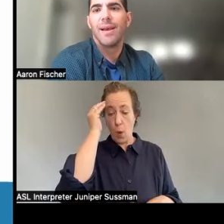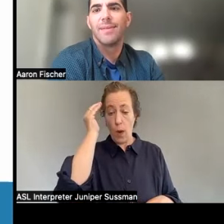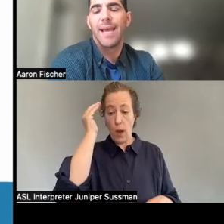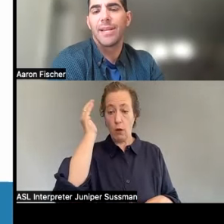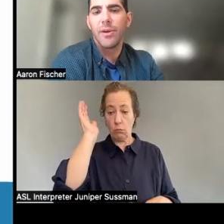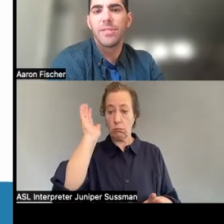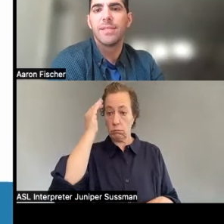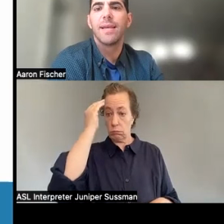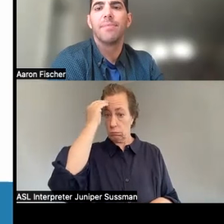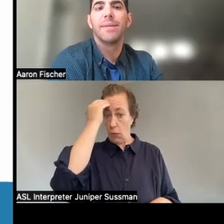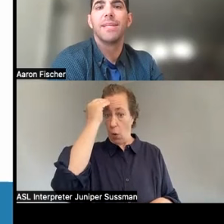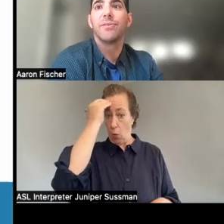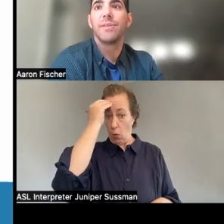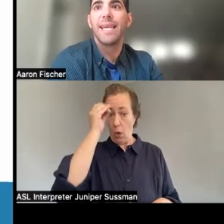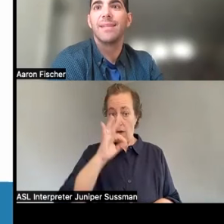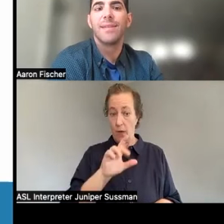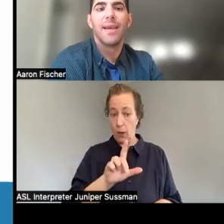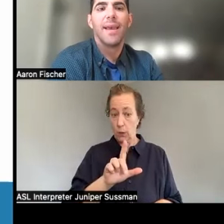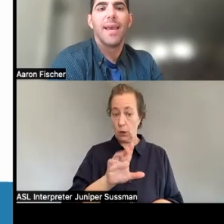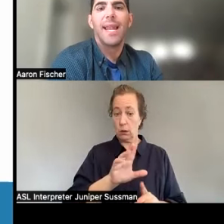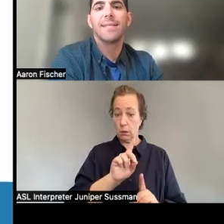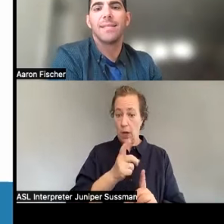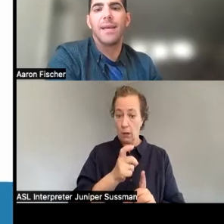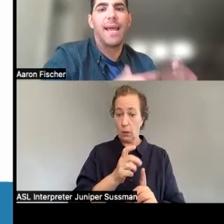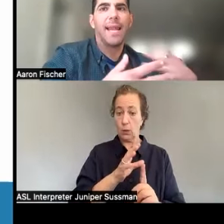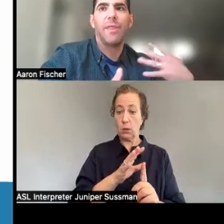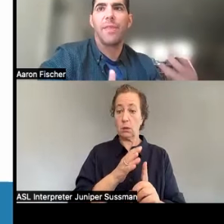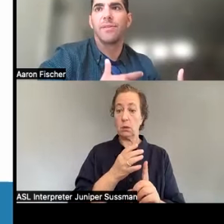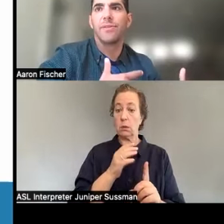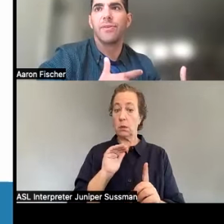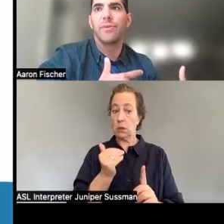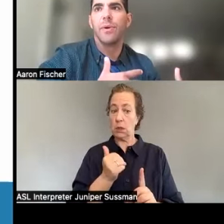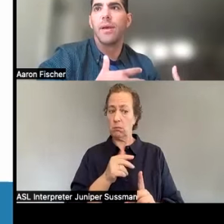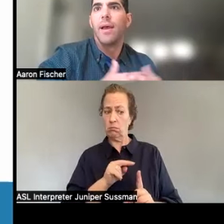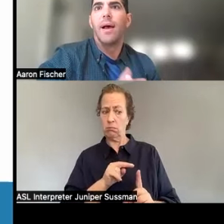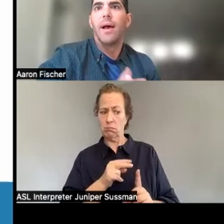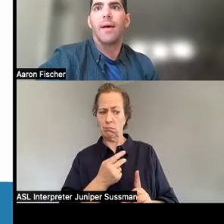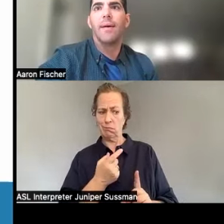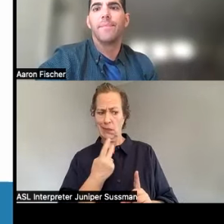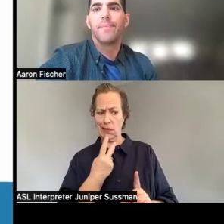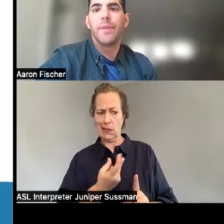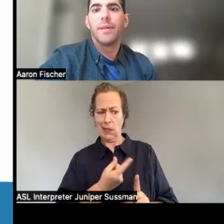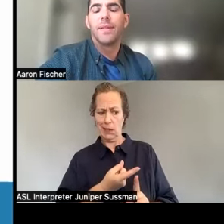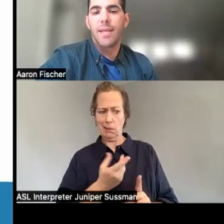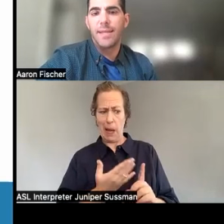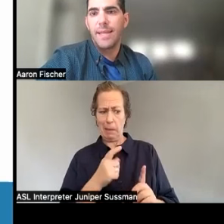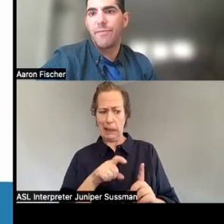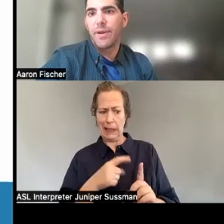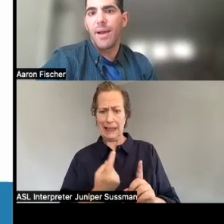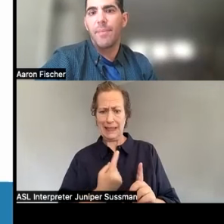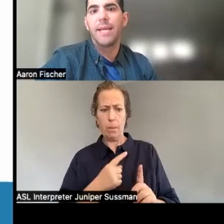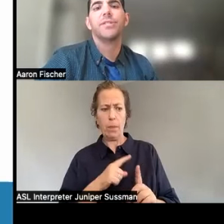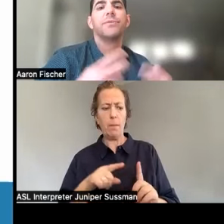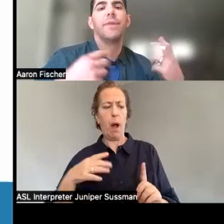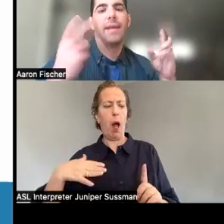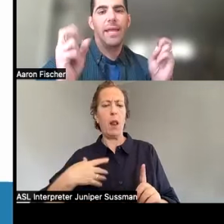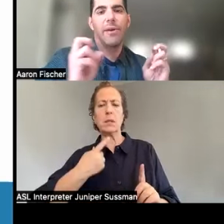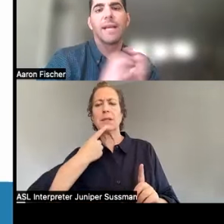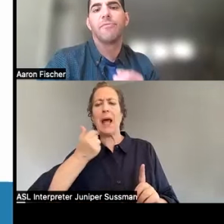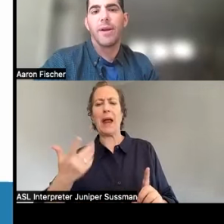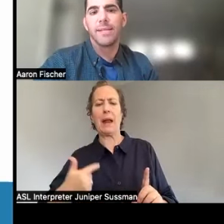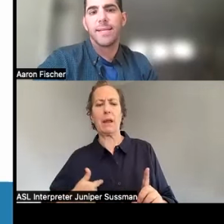Lucia's diagnosis and potential needs, and hasn't done anything to discuss a need for accommodations